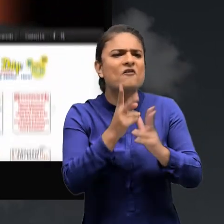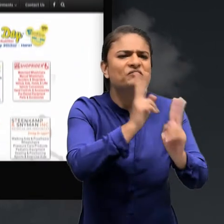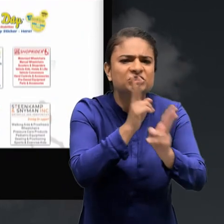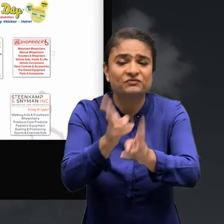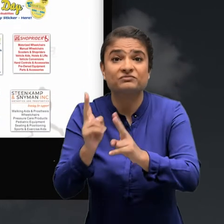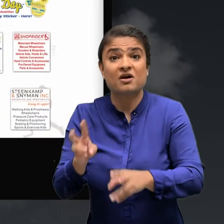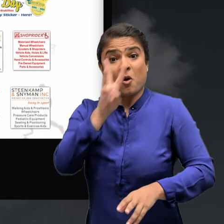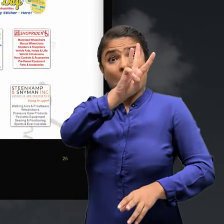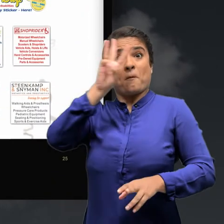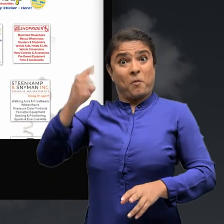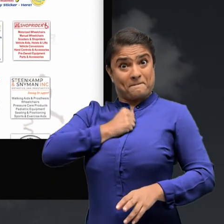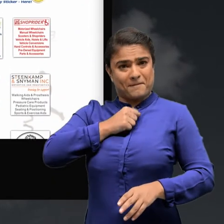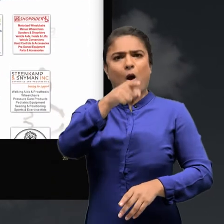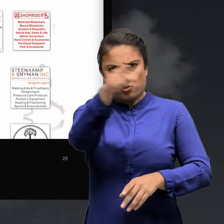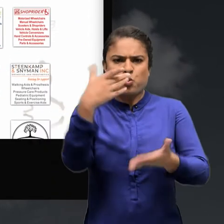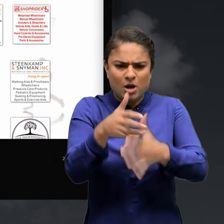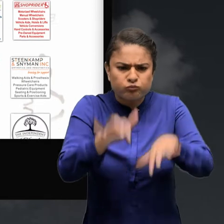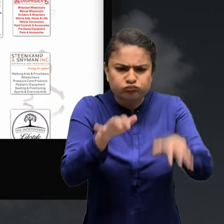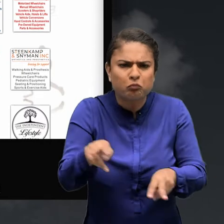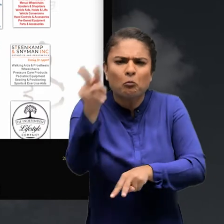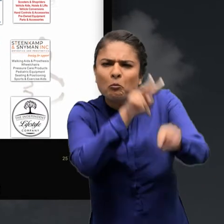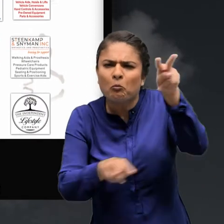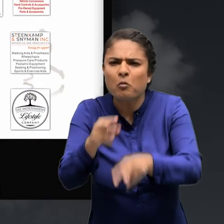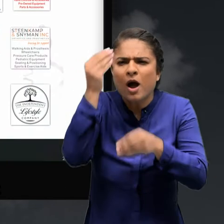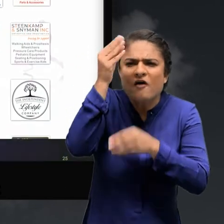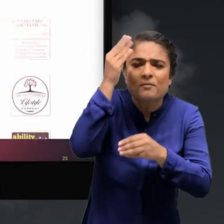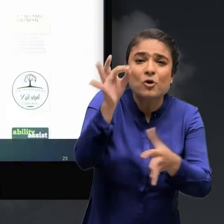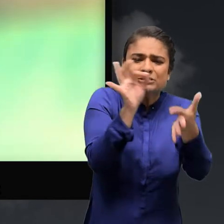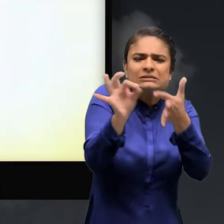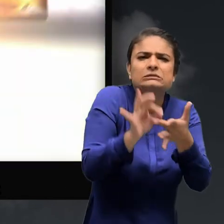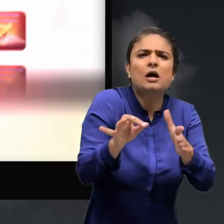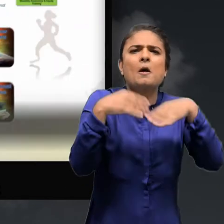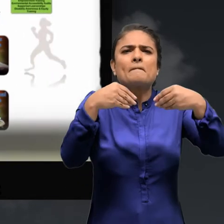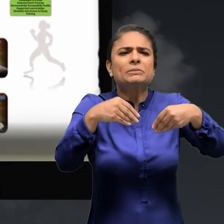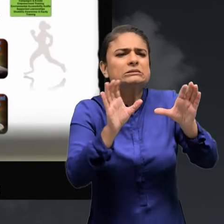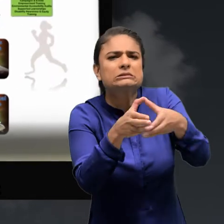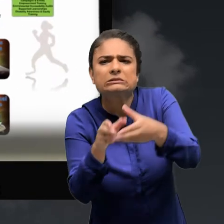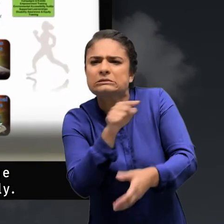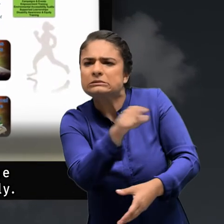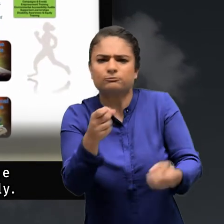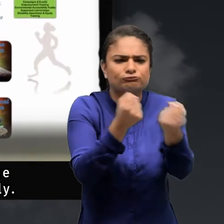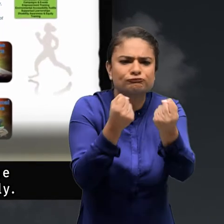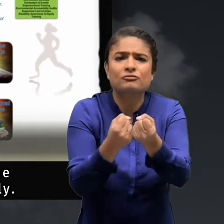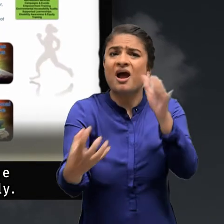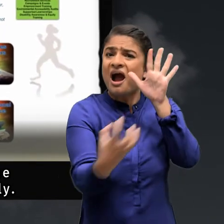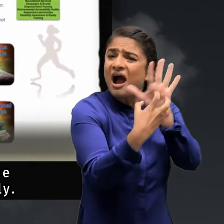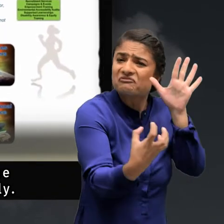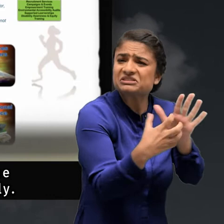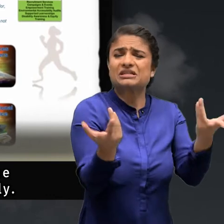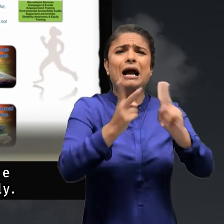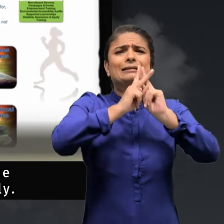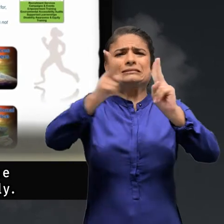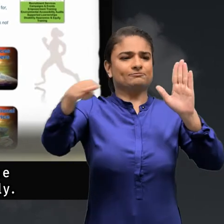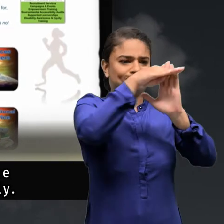you can visit our search for info page and you'll see the contact details of the companies that have advertised with